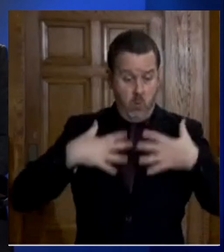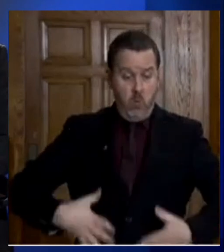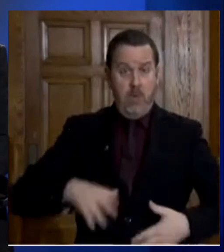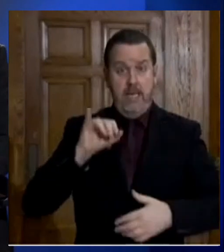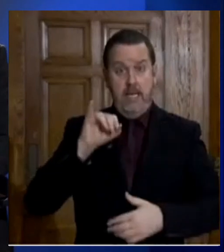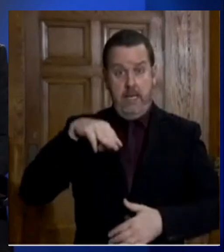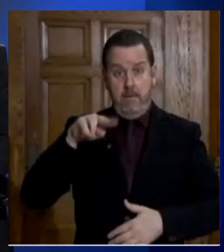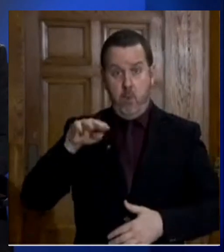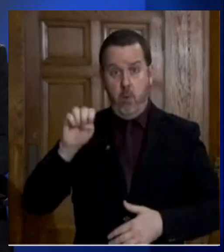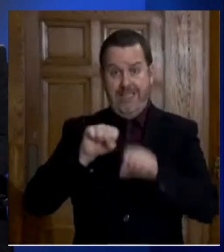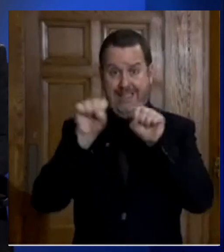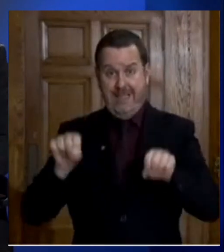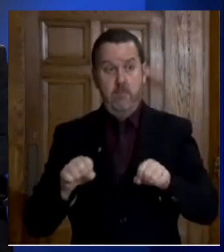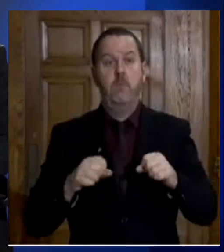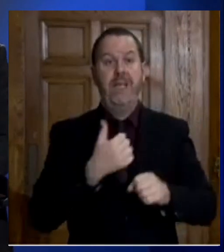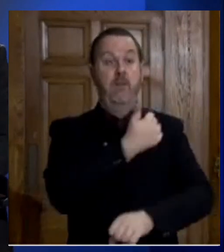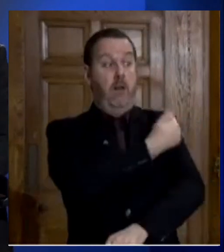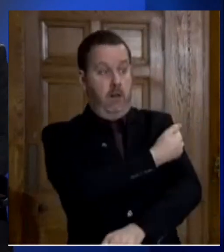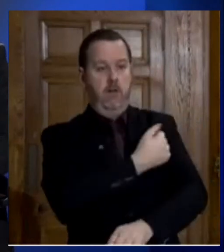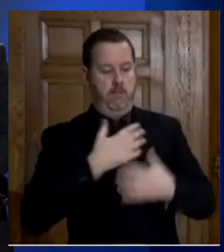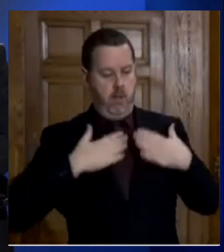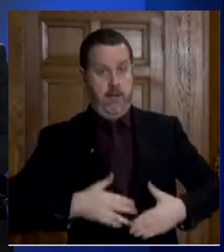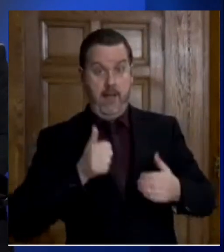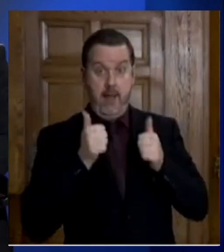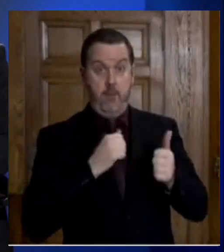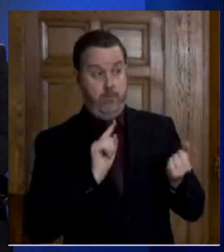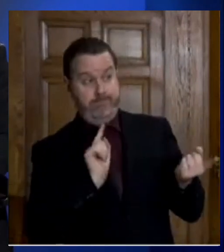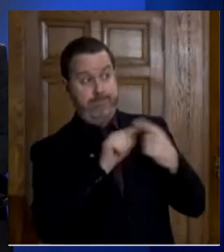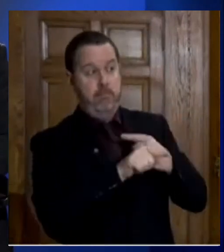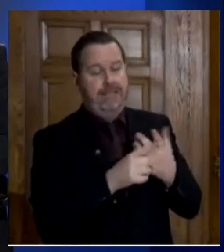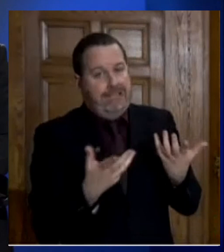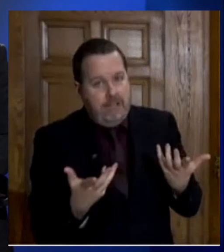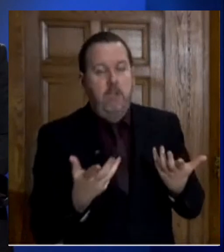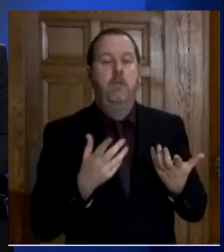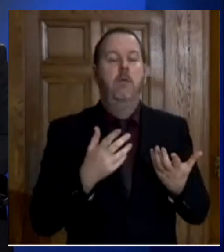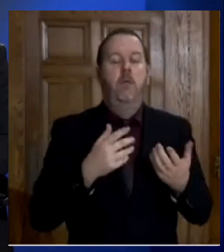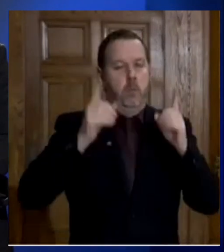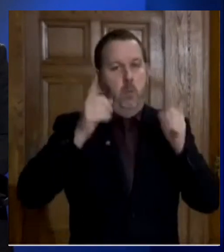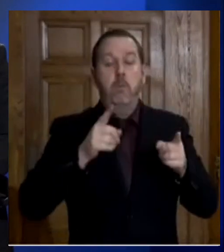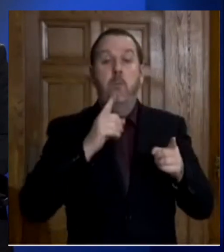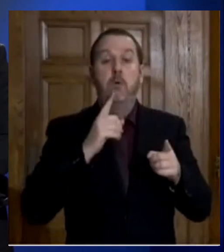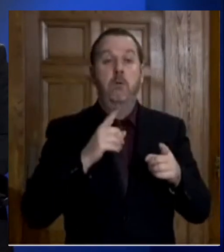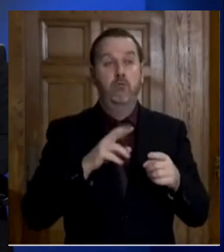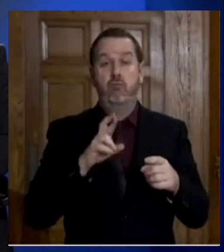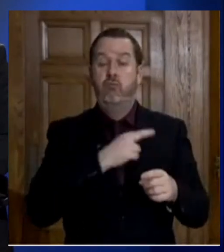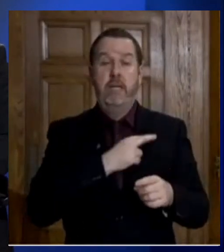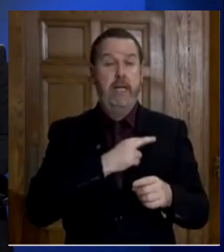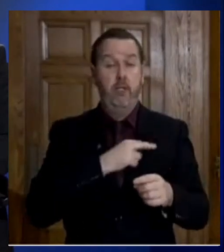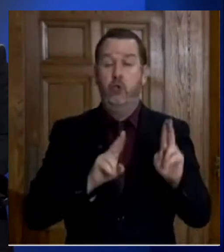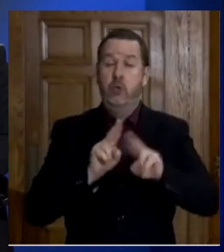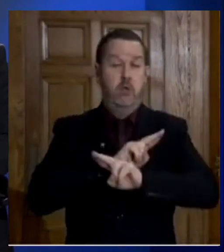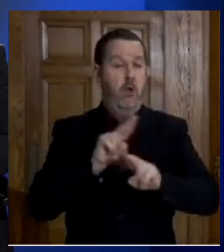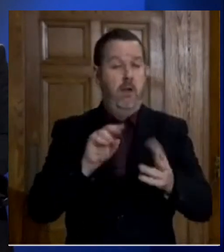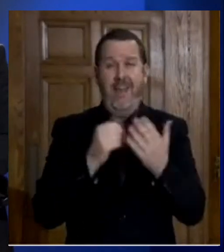may be somewhat reduced, but we have no evidence at this point in time, and there should be no reason whatsoever why individuals should have any undue